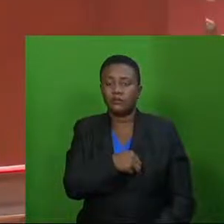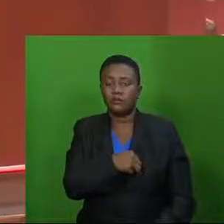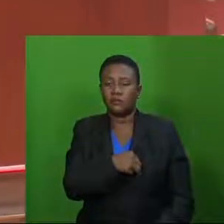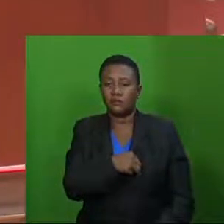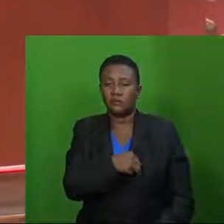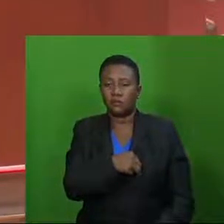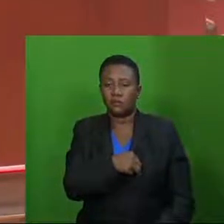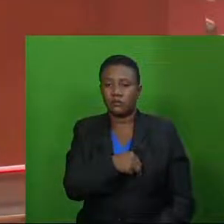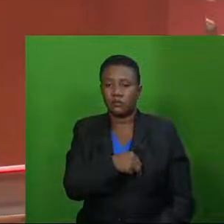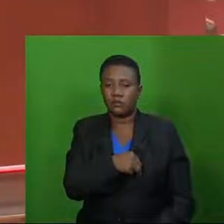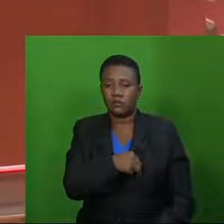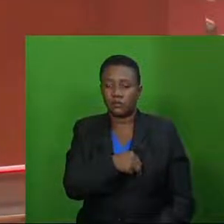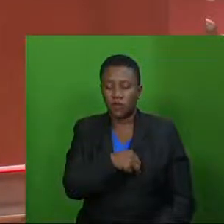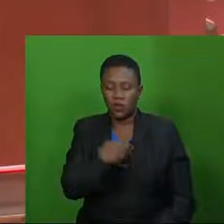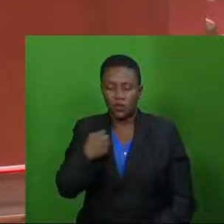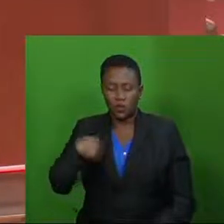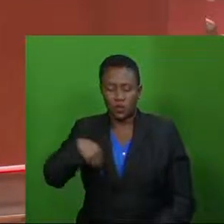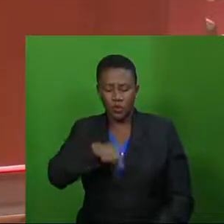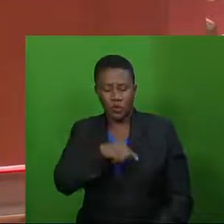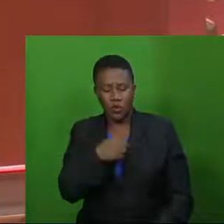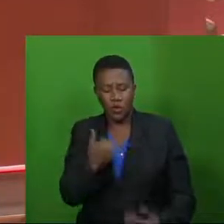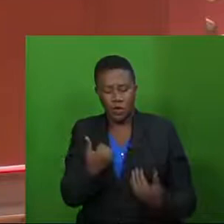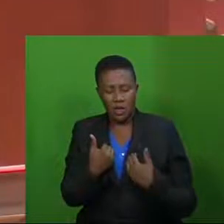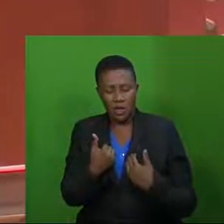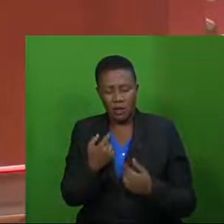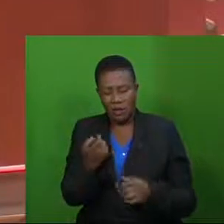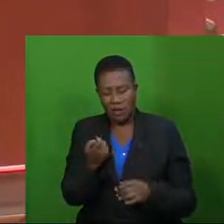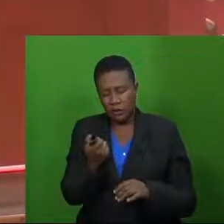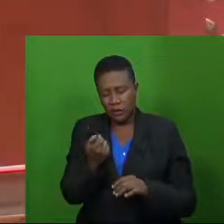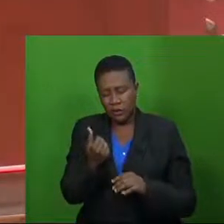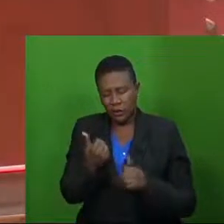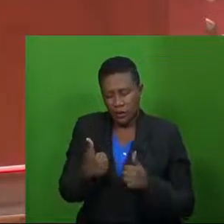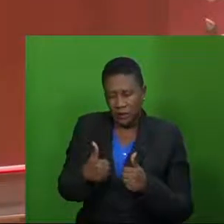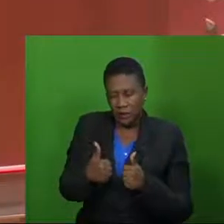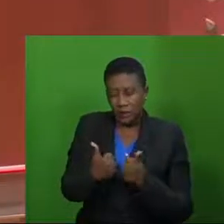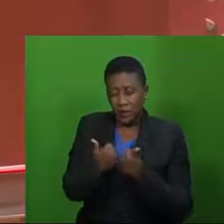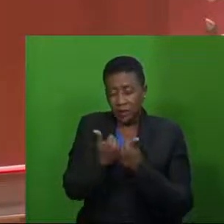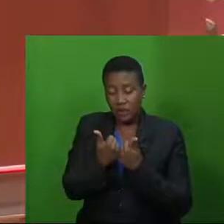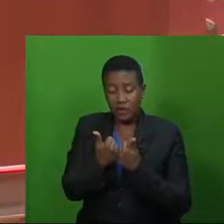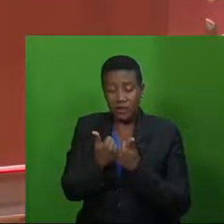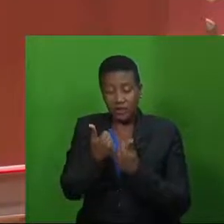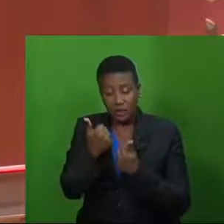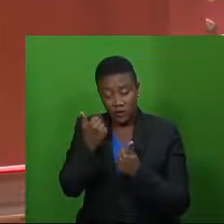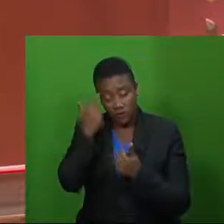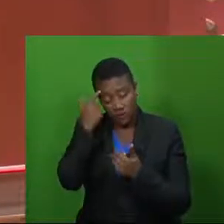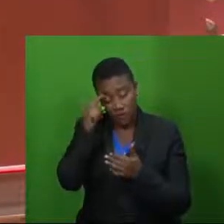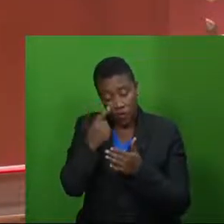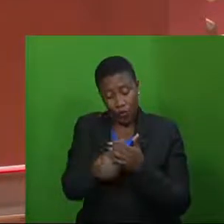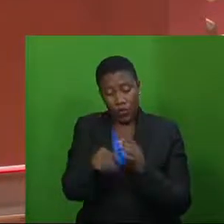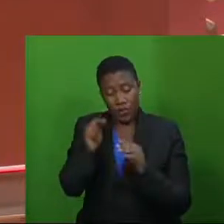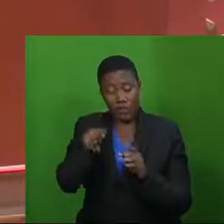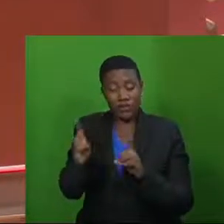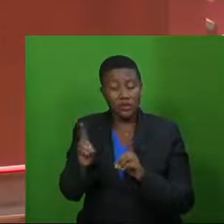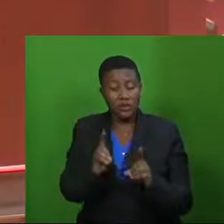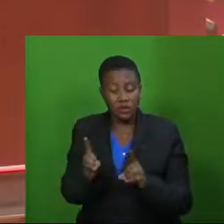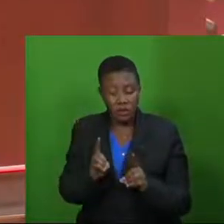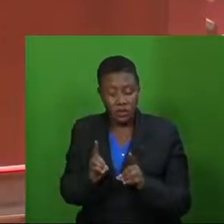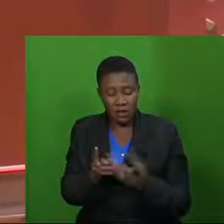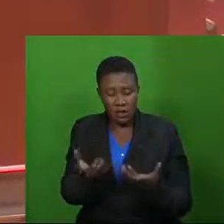we had a bit of a challenge in respect of what was supposed to be done by way